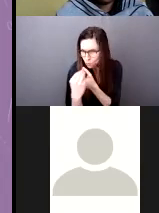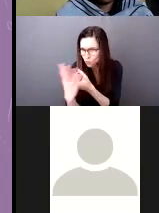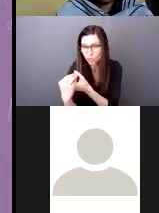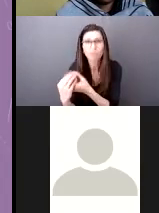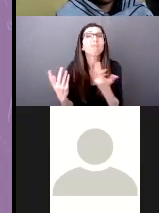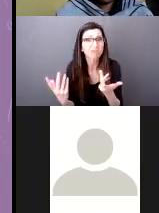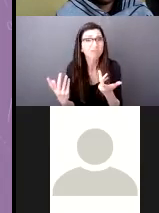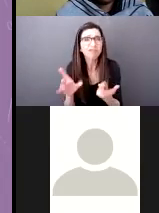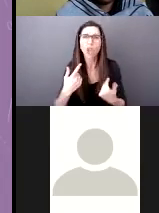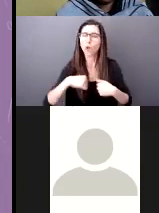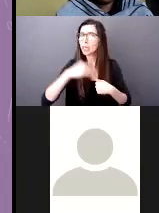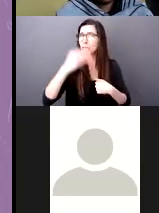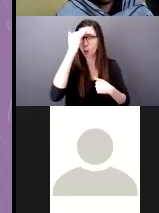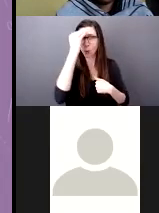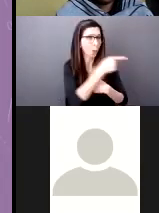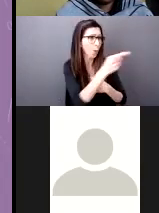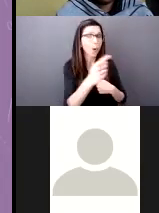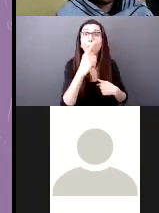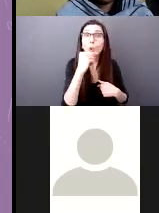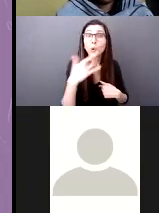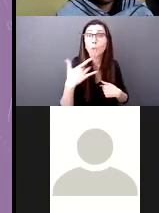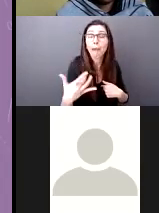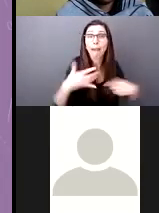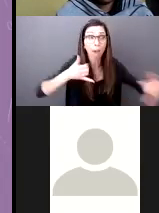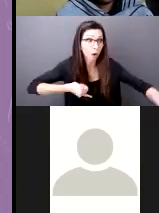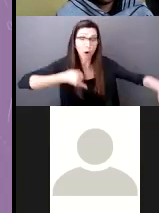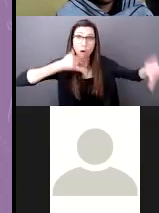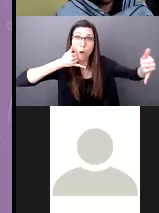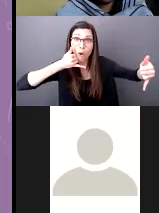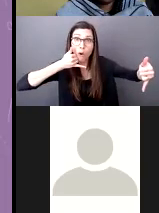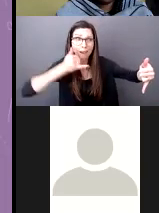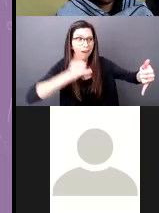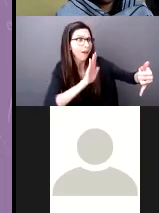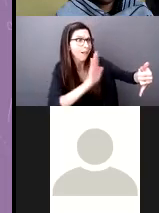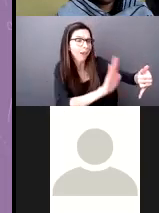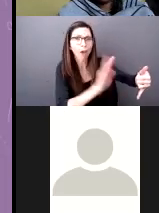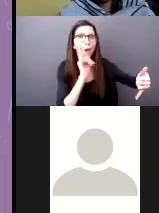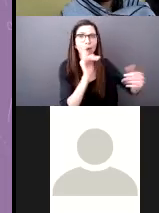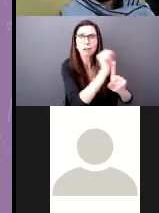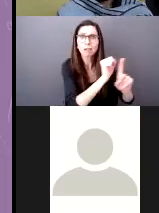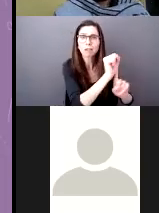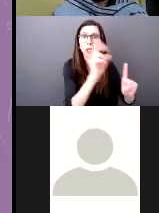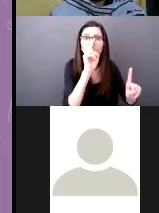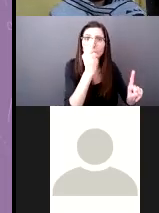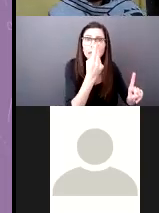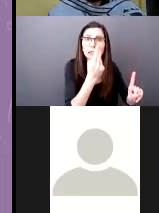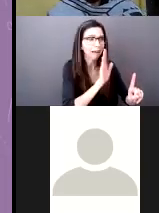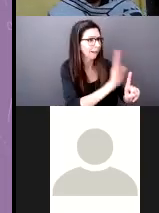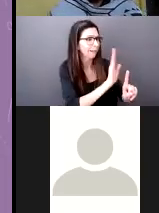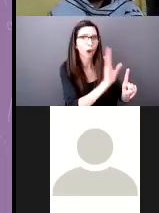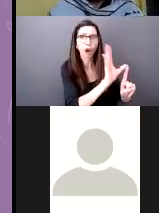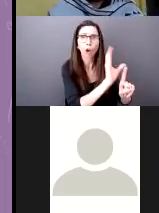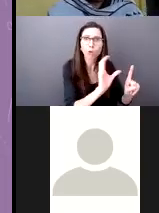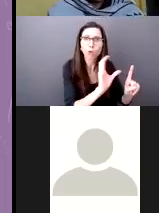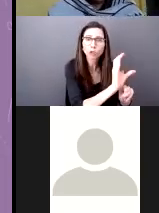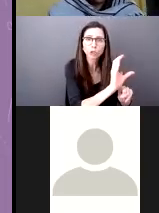from different communities, whether it's based on their culture, their race, the language that they speak, the physical